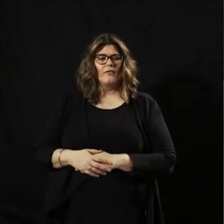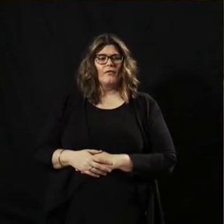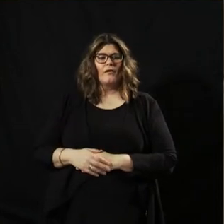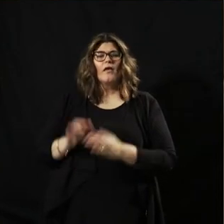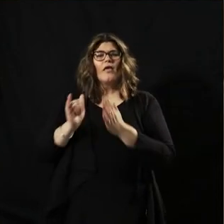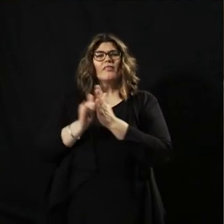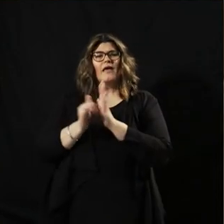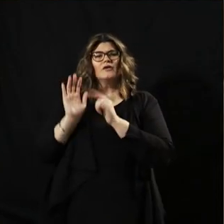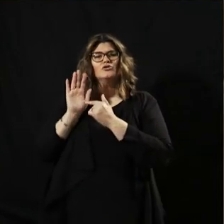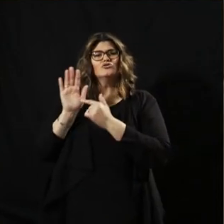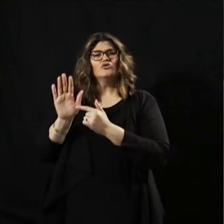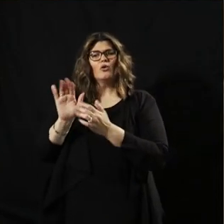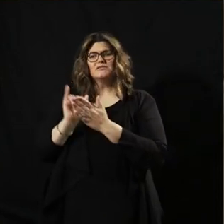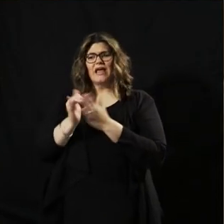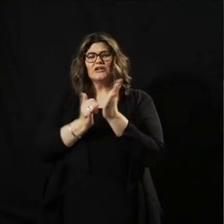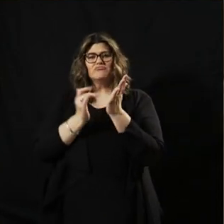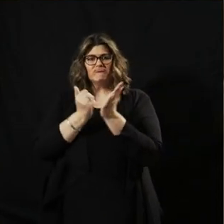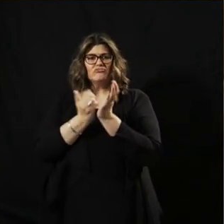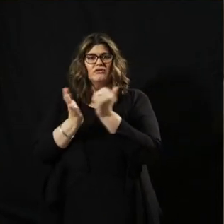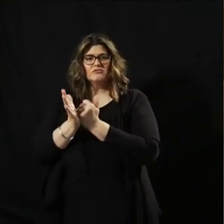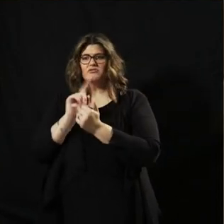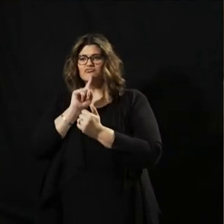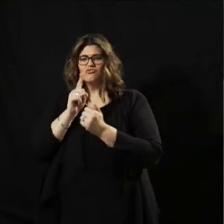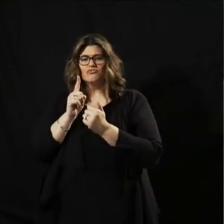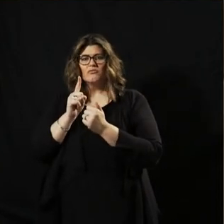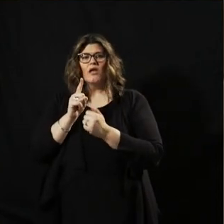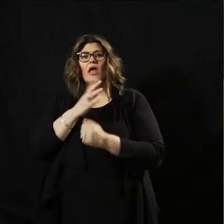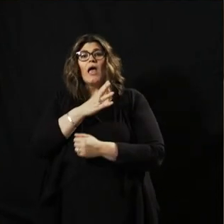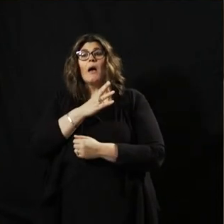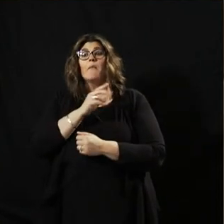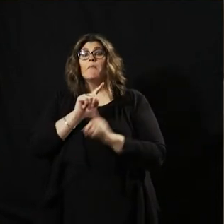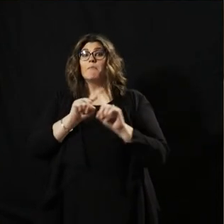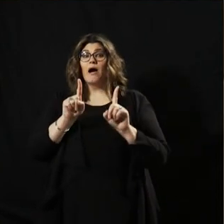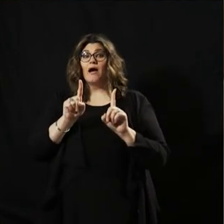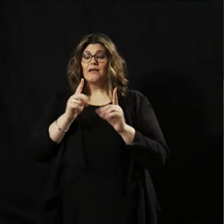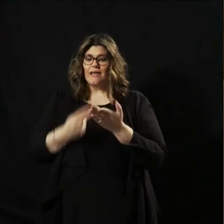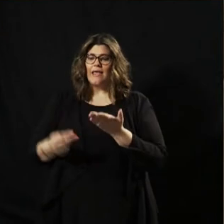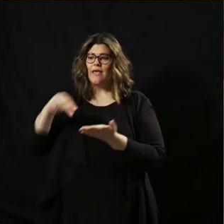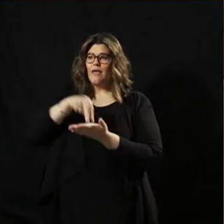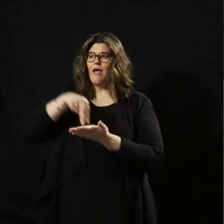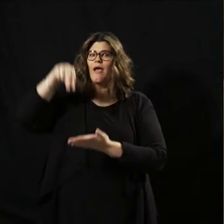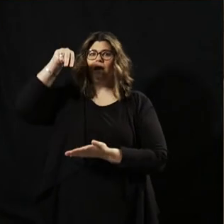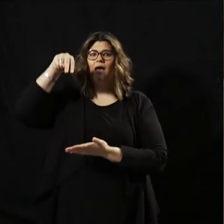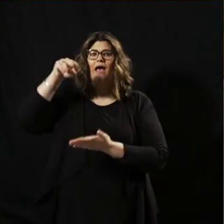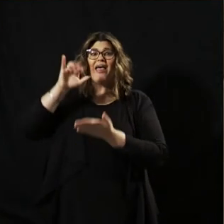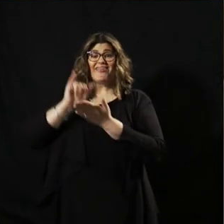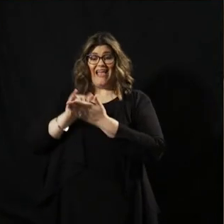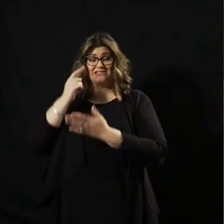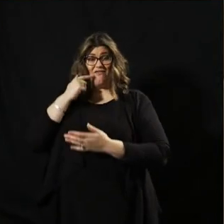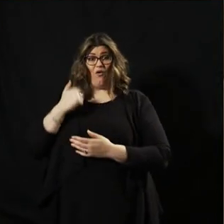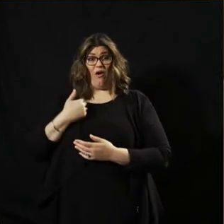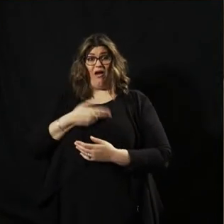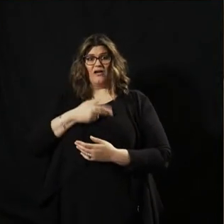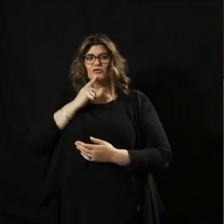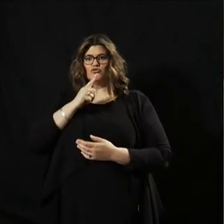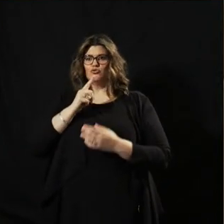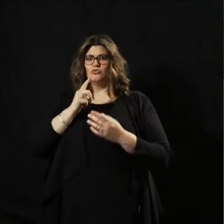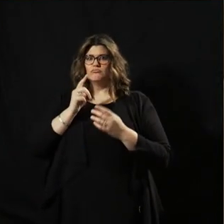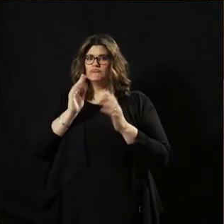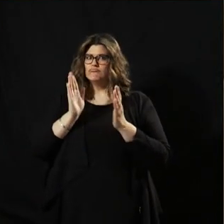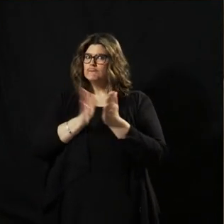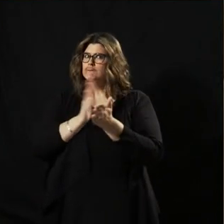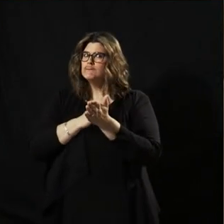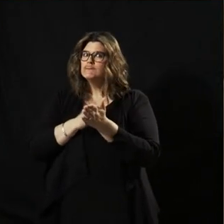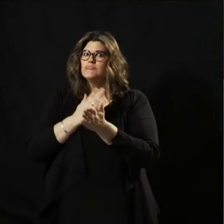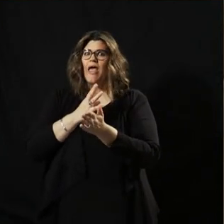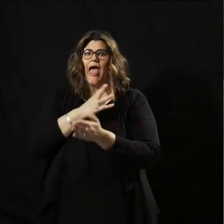Christ crucified and risen calls for a response for us to march quickly